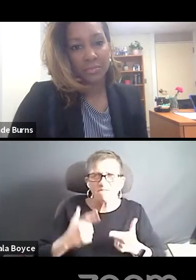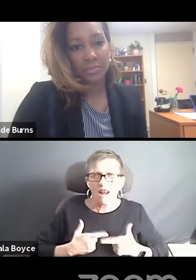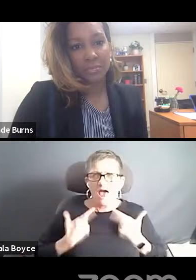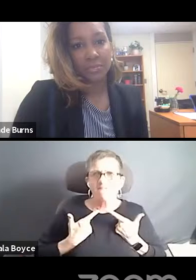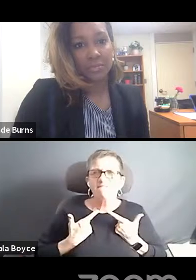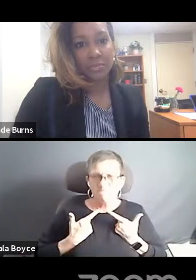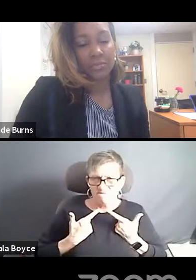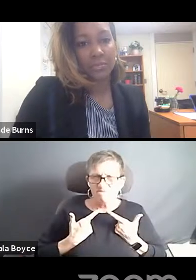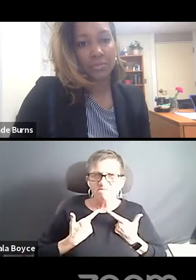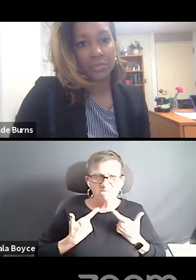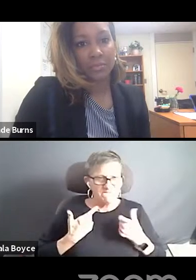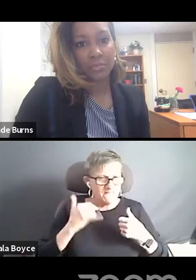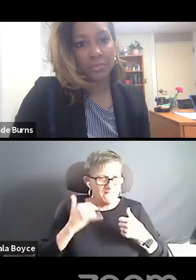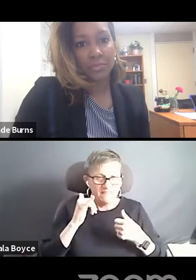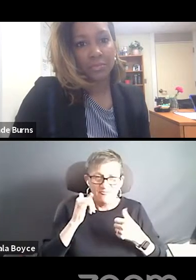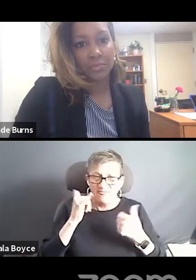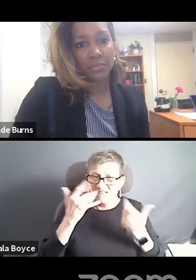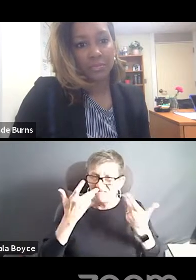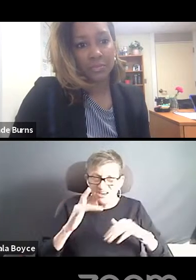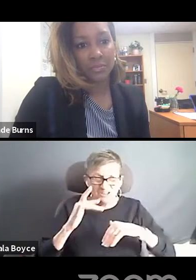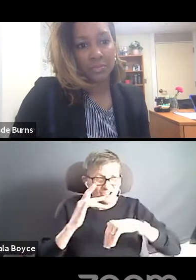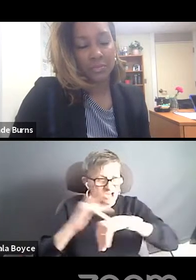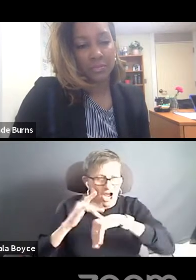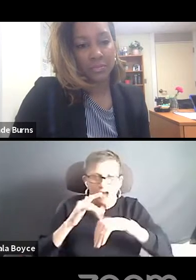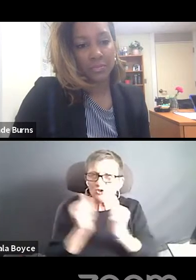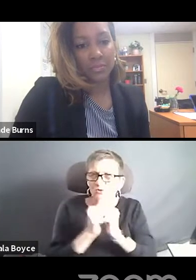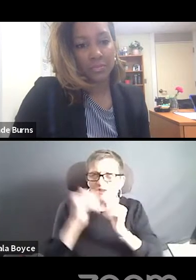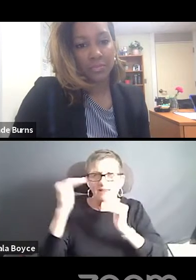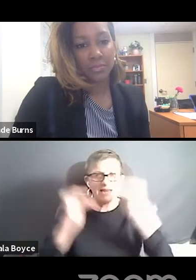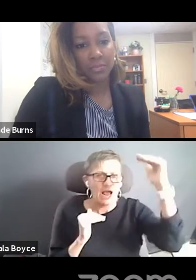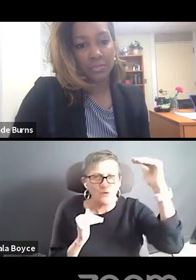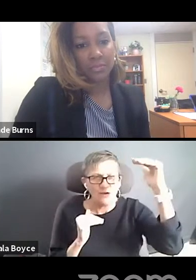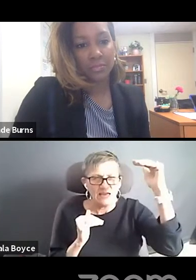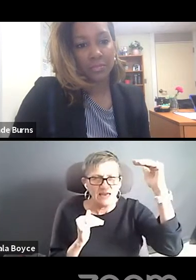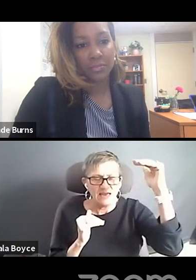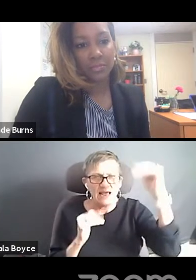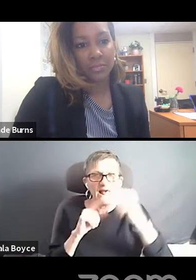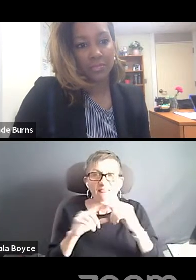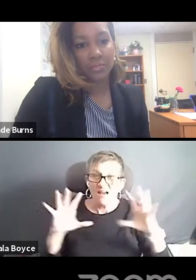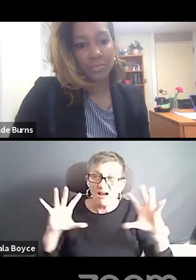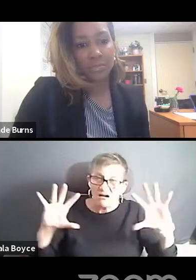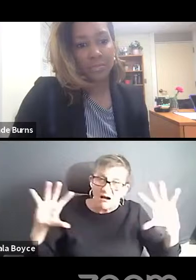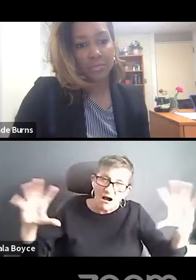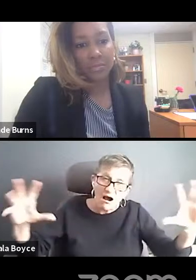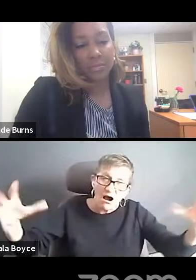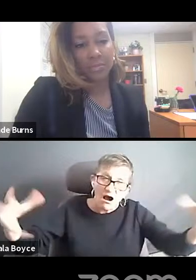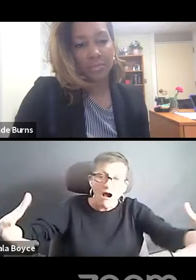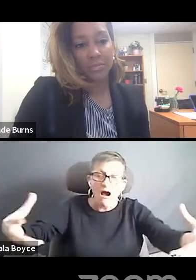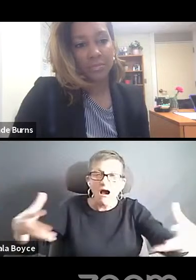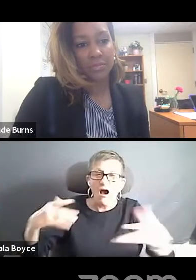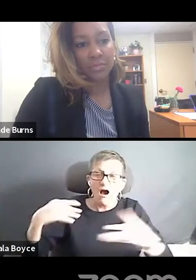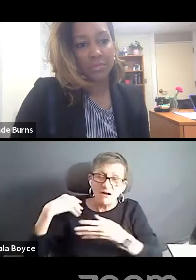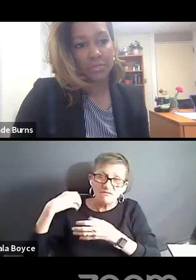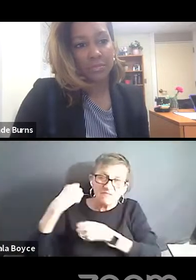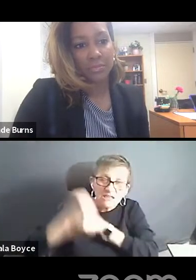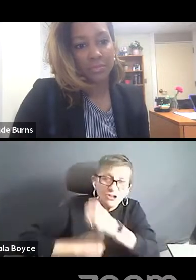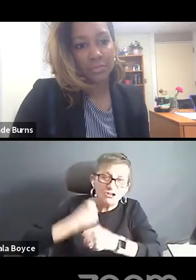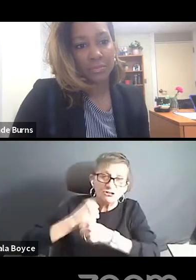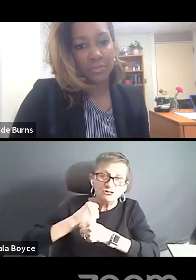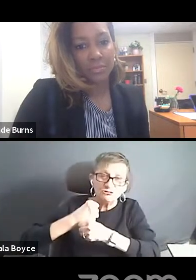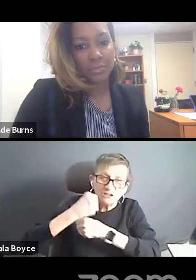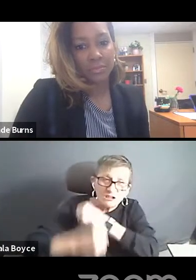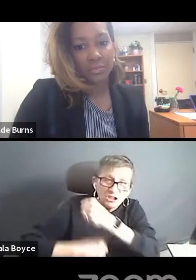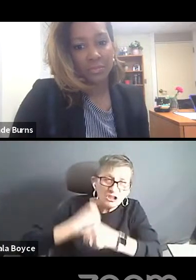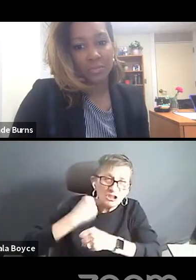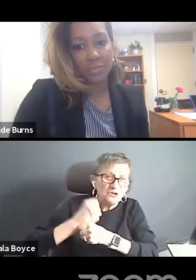that has been touched by inequity that has collectively over decades and centuries